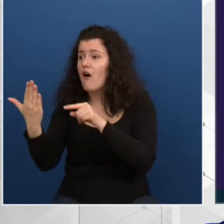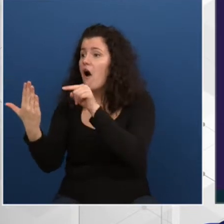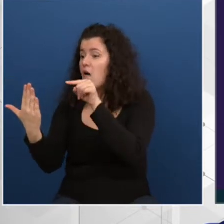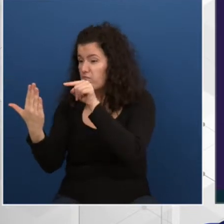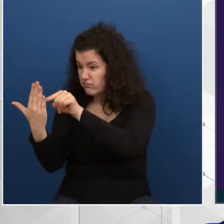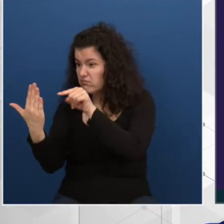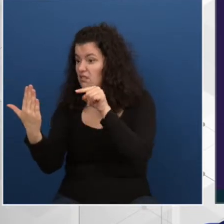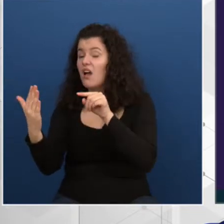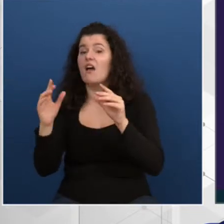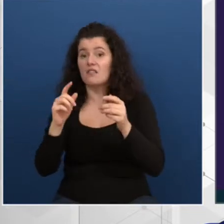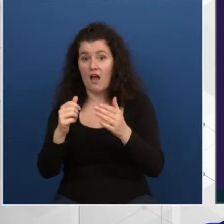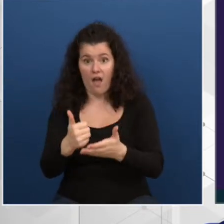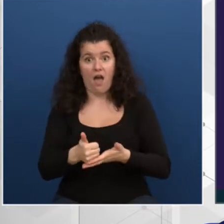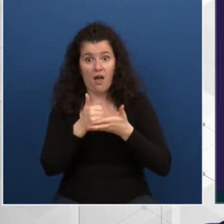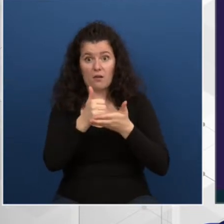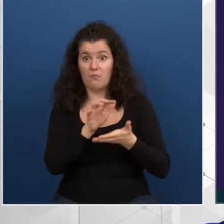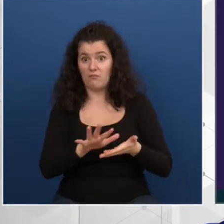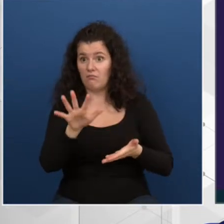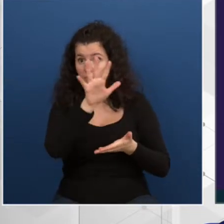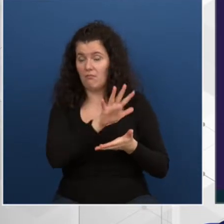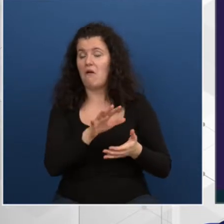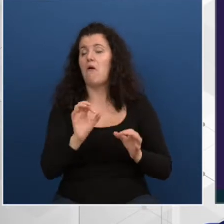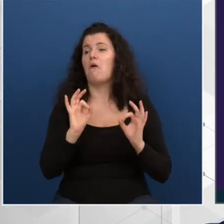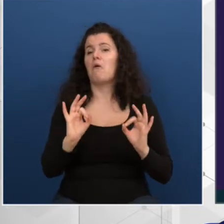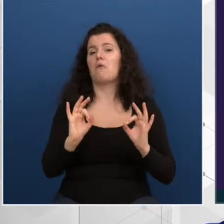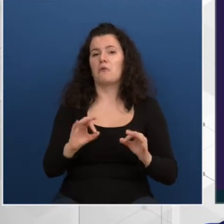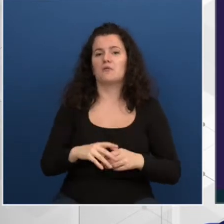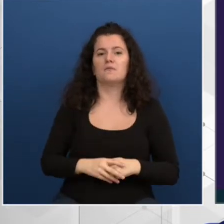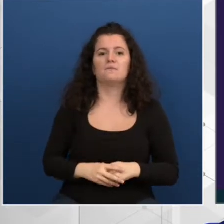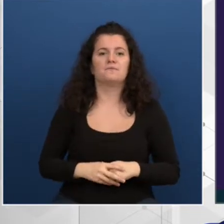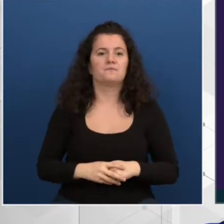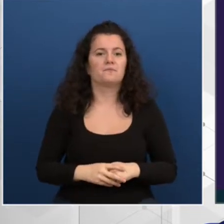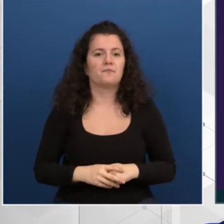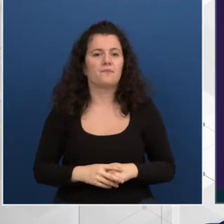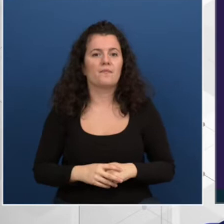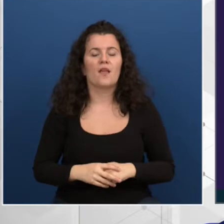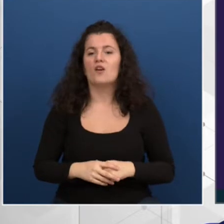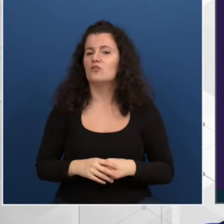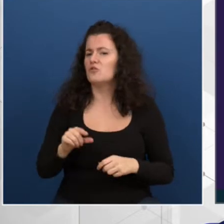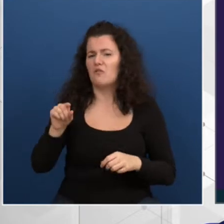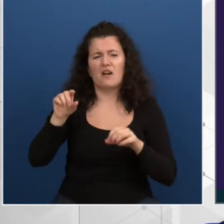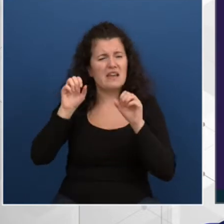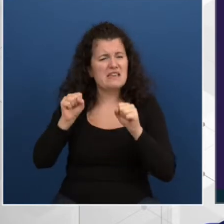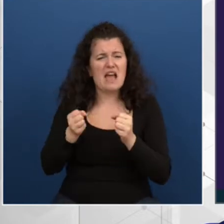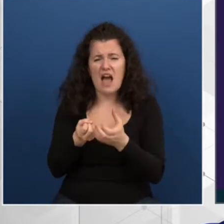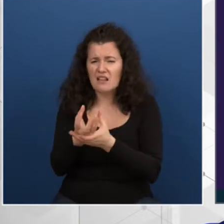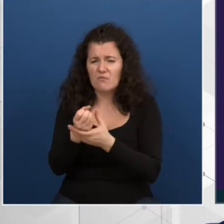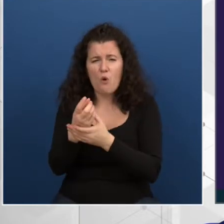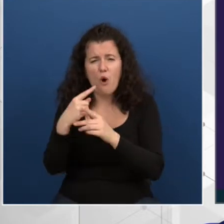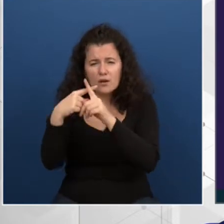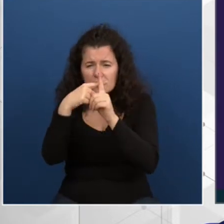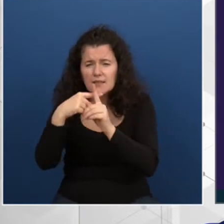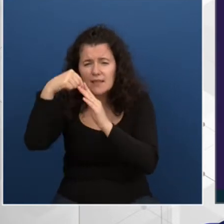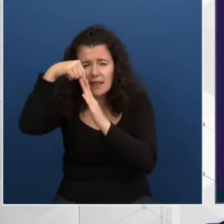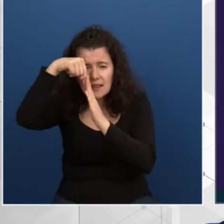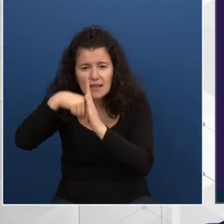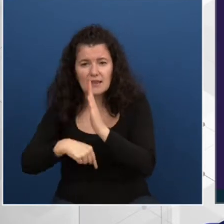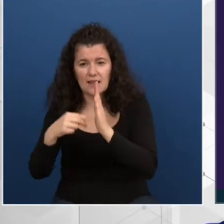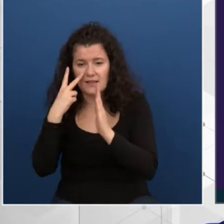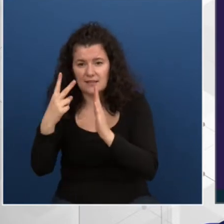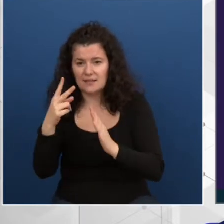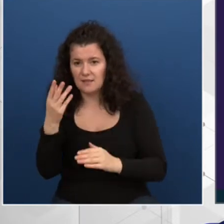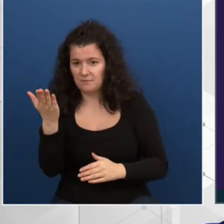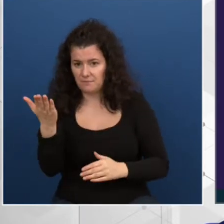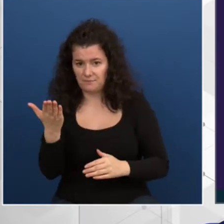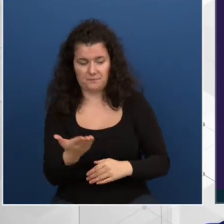when I go back to the code. And so if I want to learn more about this rule, I can go to the resources for this rule section, and